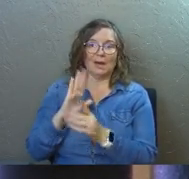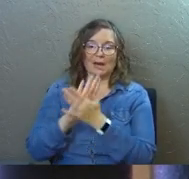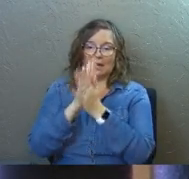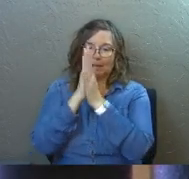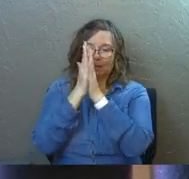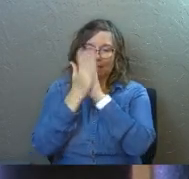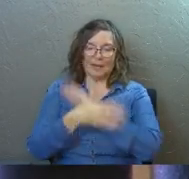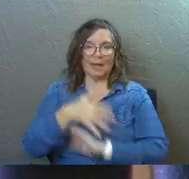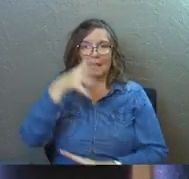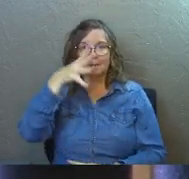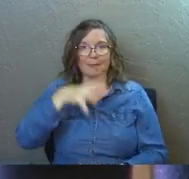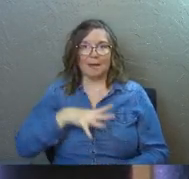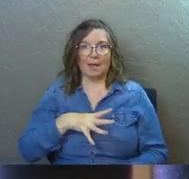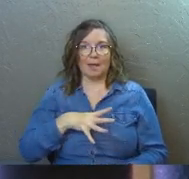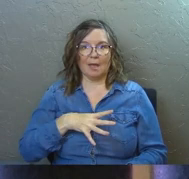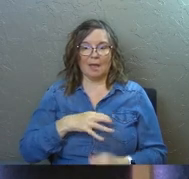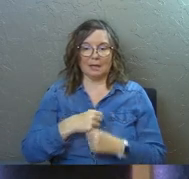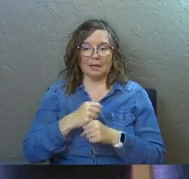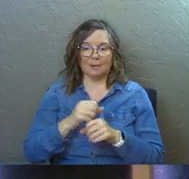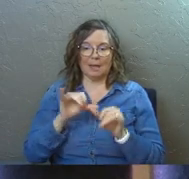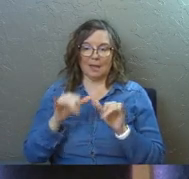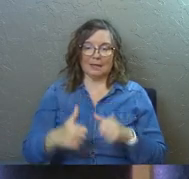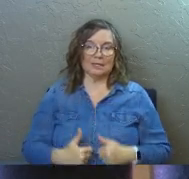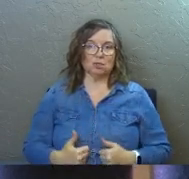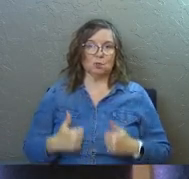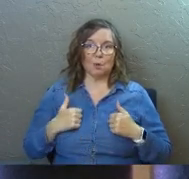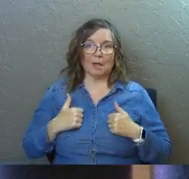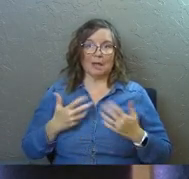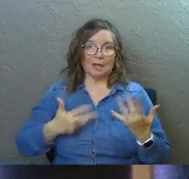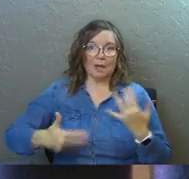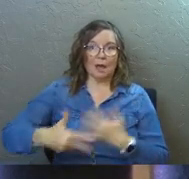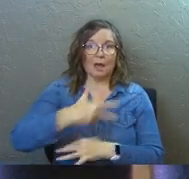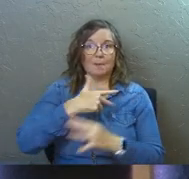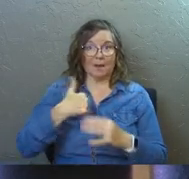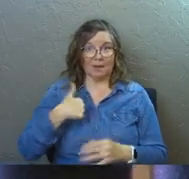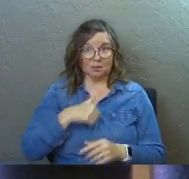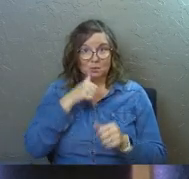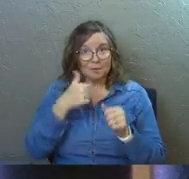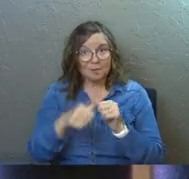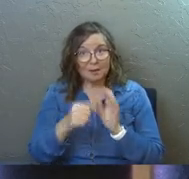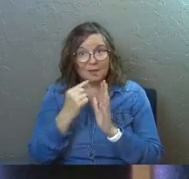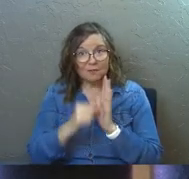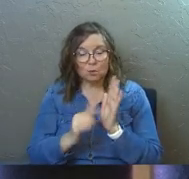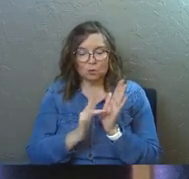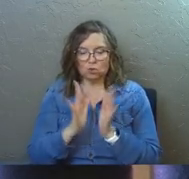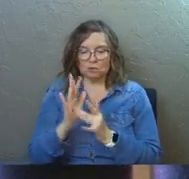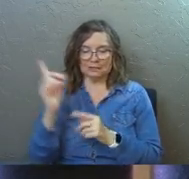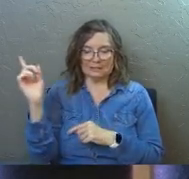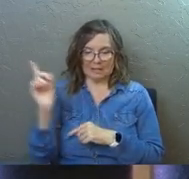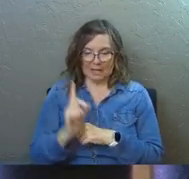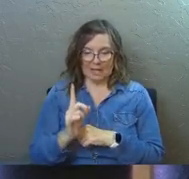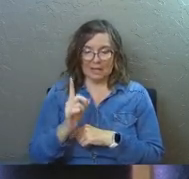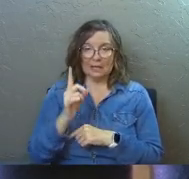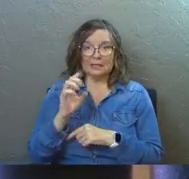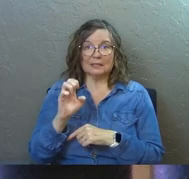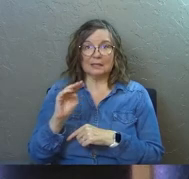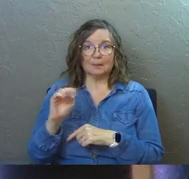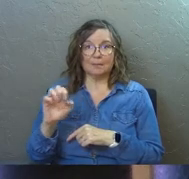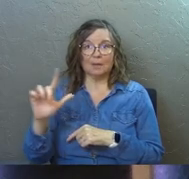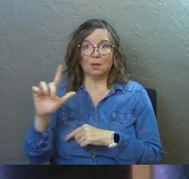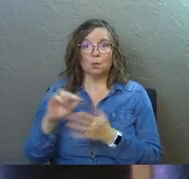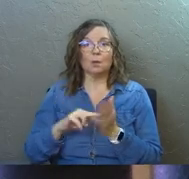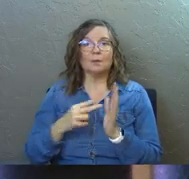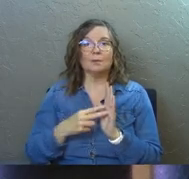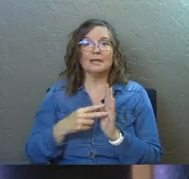became man, and he made his dwelling among us. Do you remember that verse? When Jesus came, he was Emmanuel, which